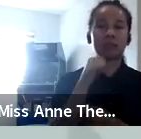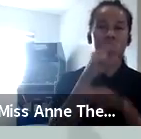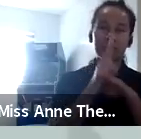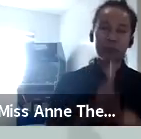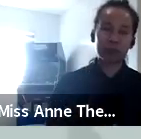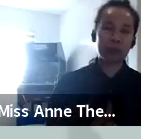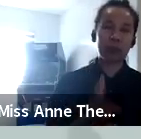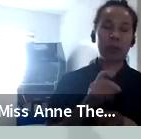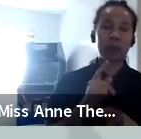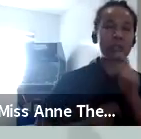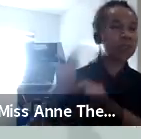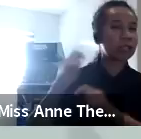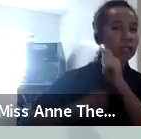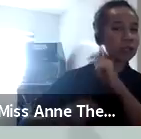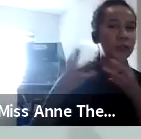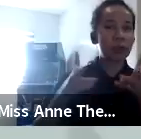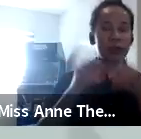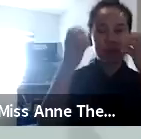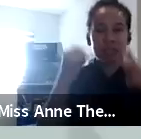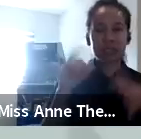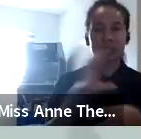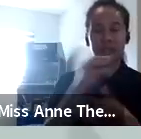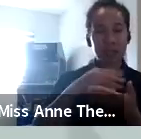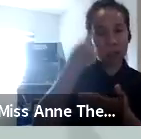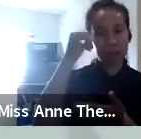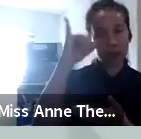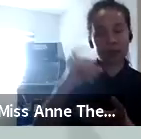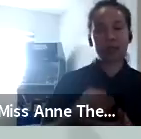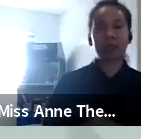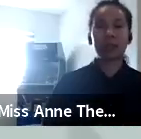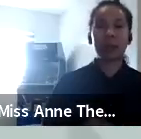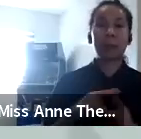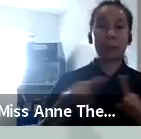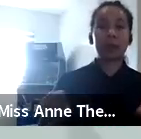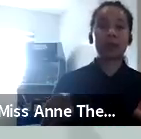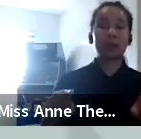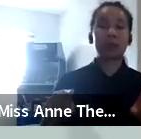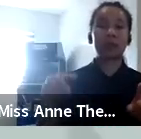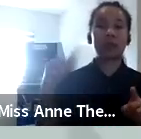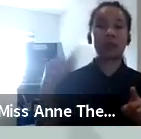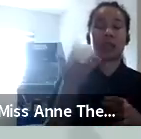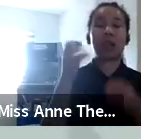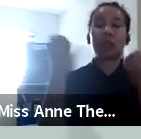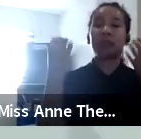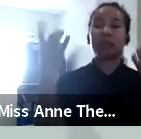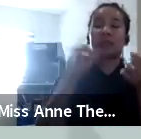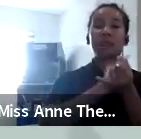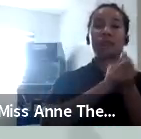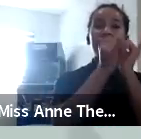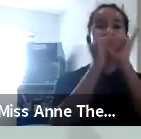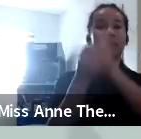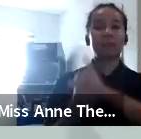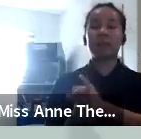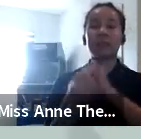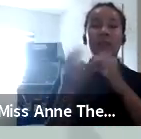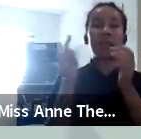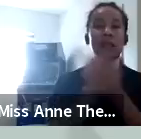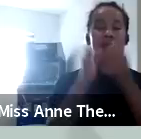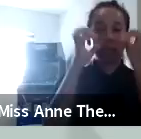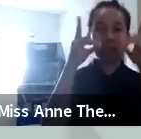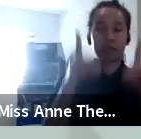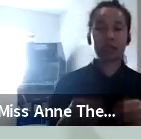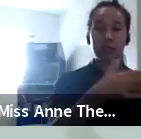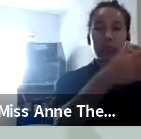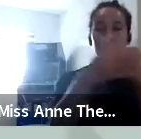the traditional way of teaching and learning already, but then there's a lot of innovations that the education